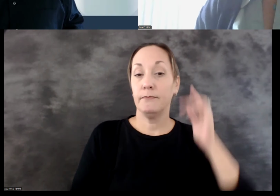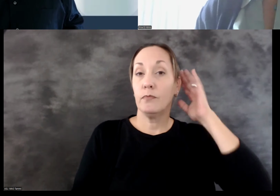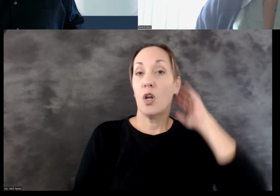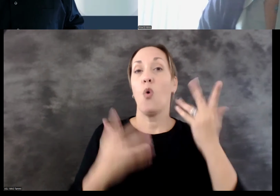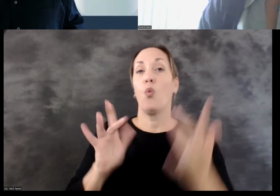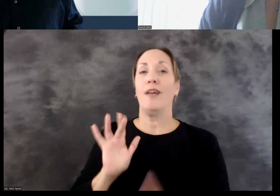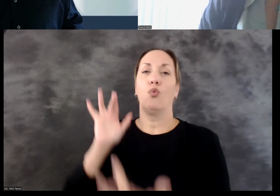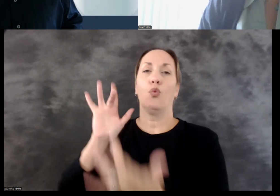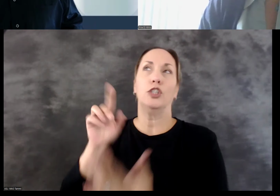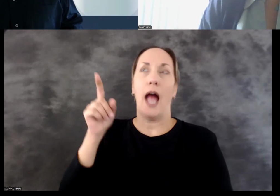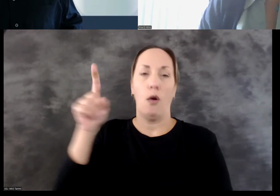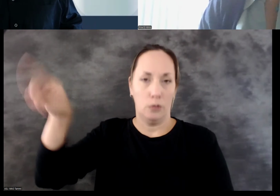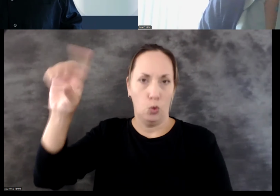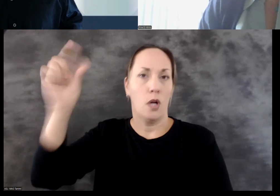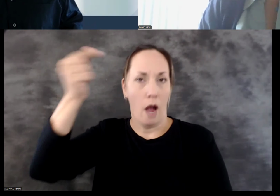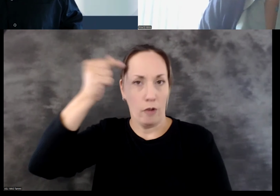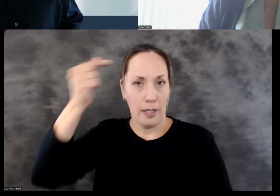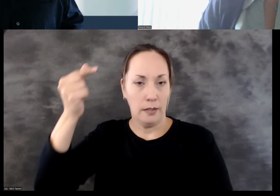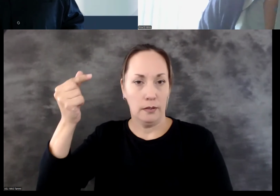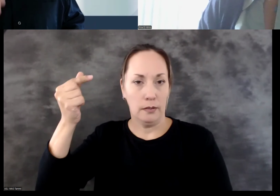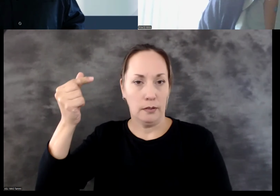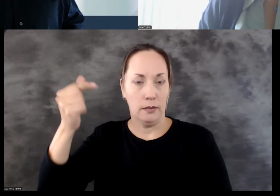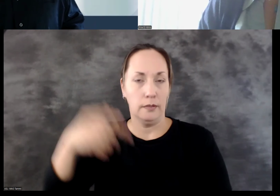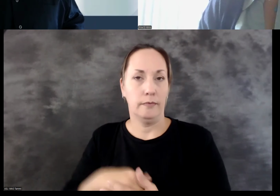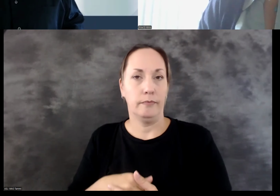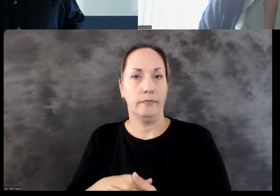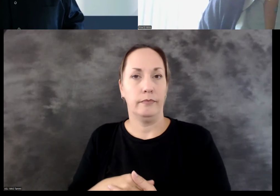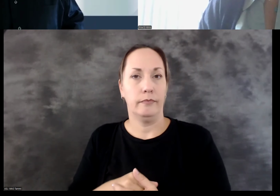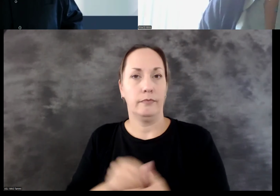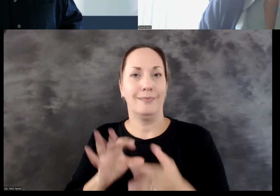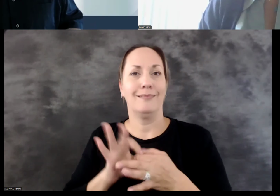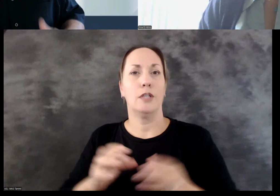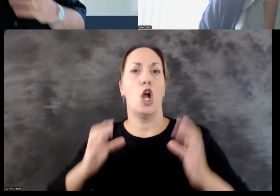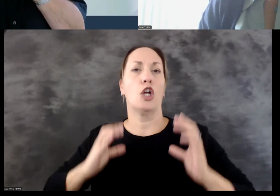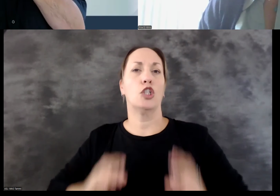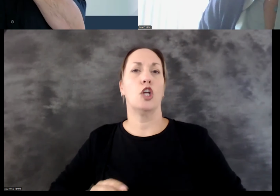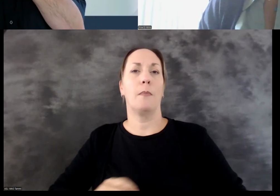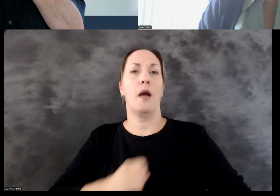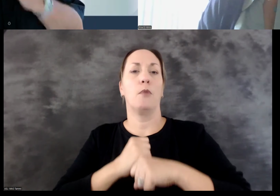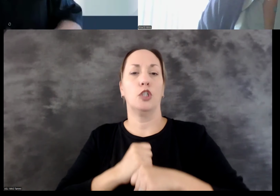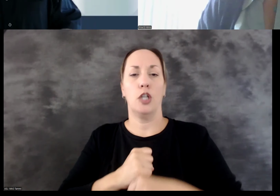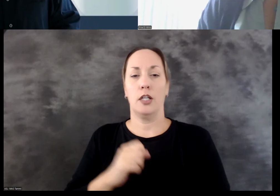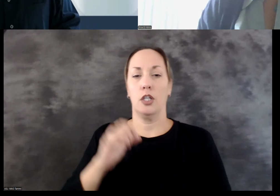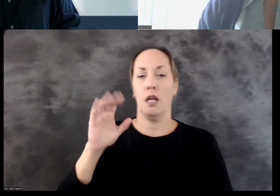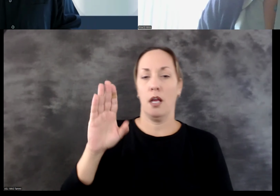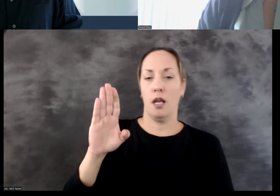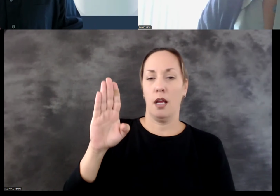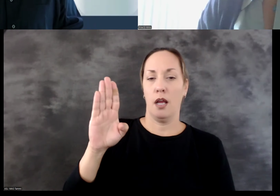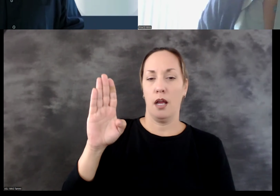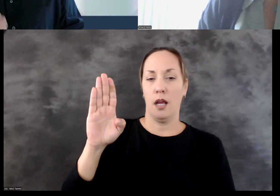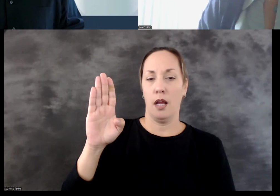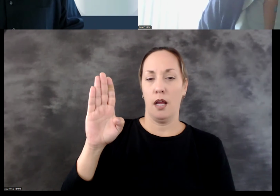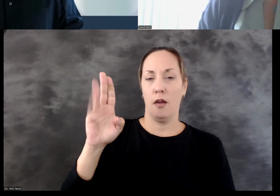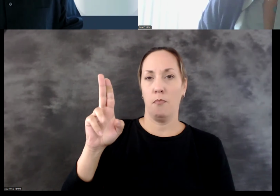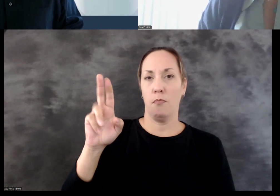out to government, in terms of Consumer Protection Bureau, right? So, um,